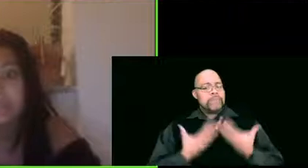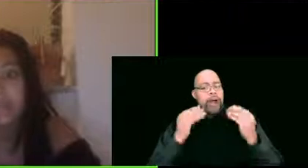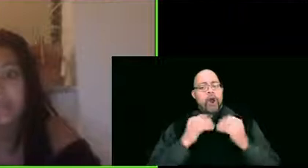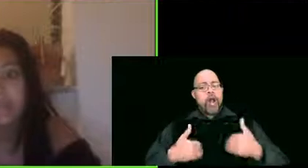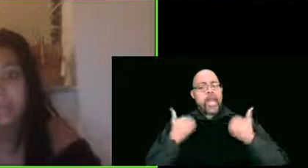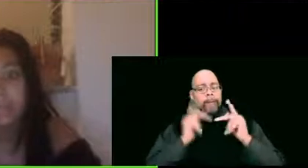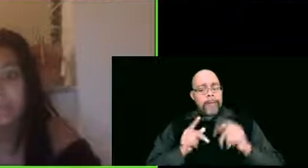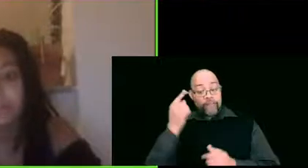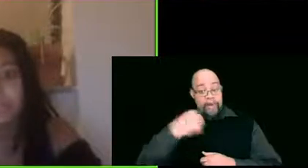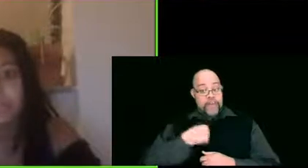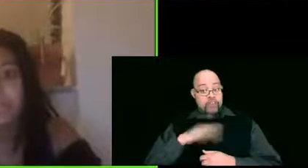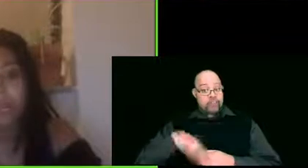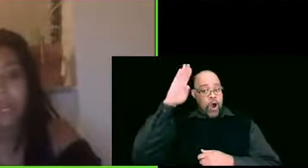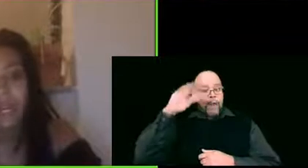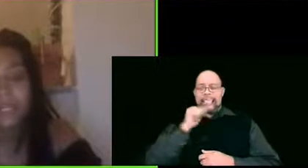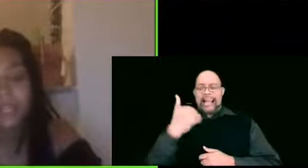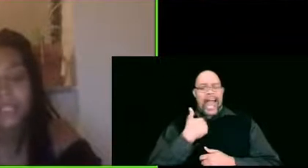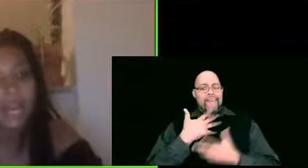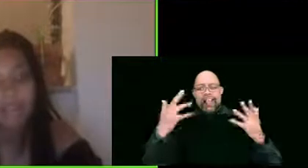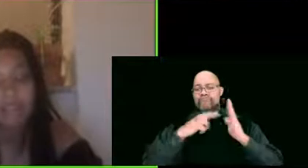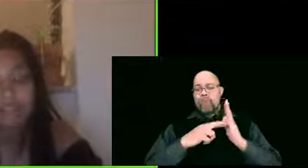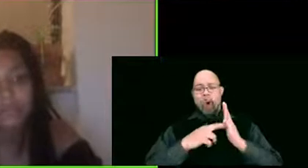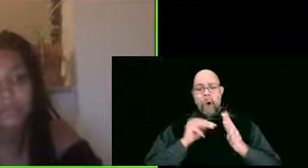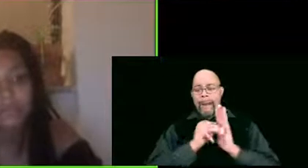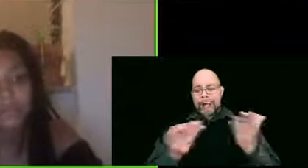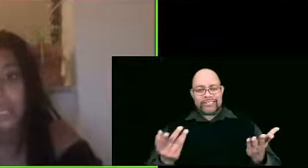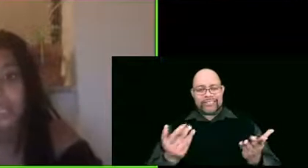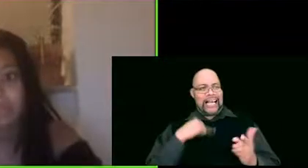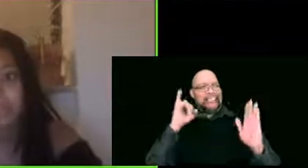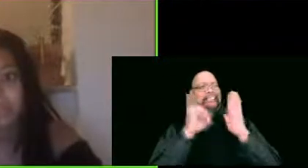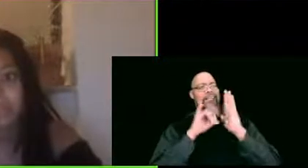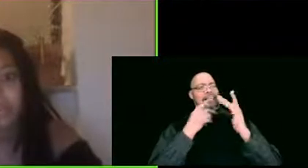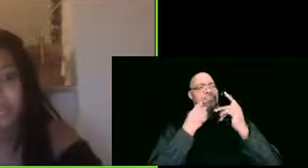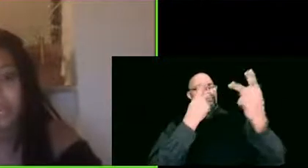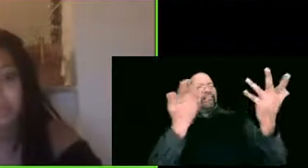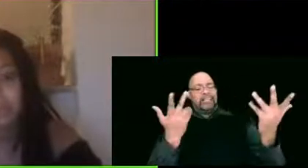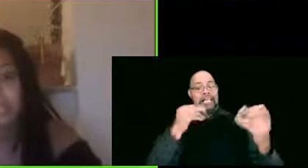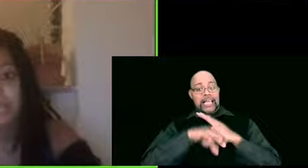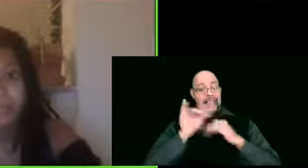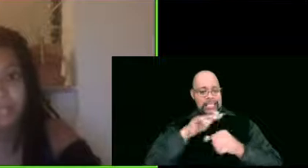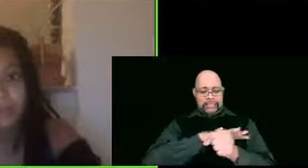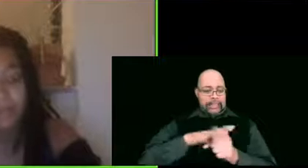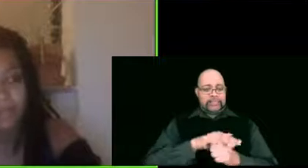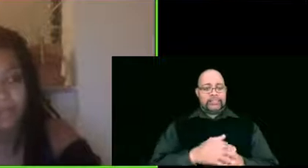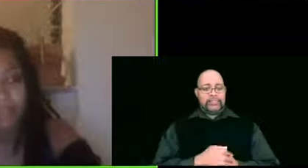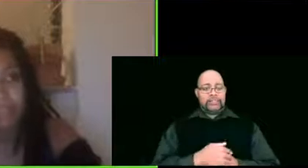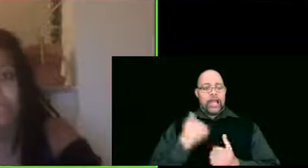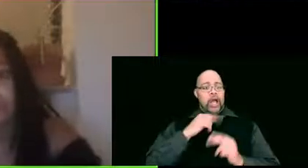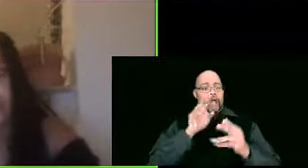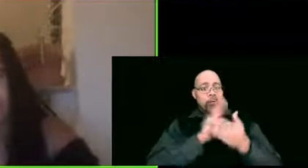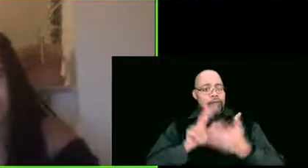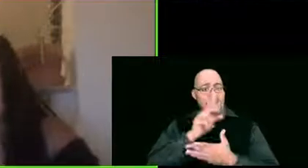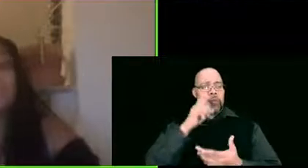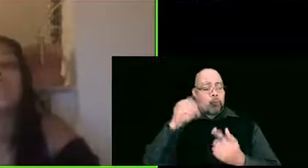you inspire more young people. And for me, growing up, I didn't have a lot of role models that I identified with, especially going into the space. And I remember